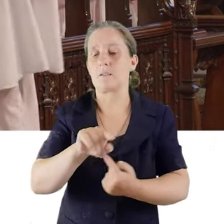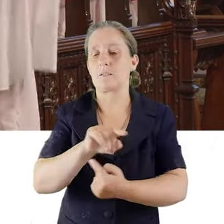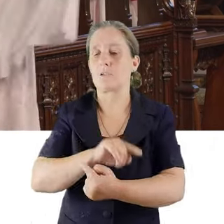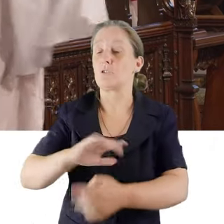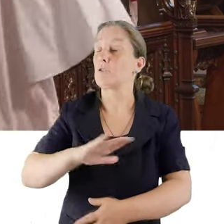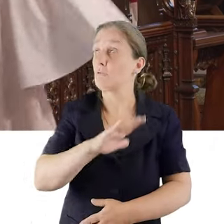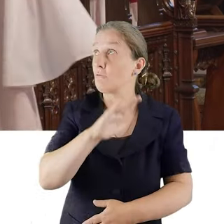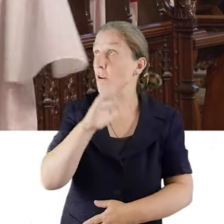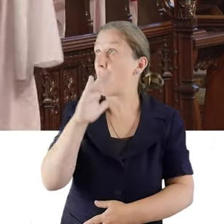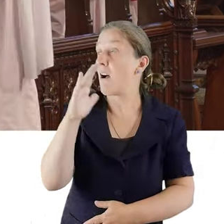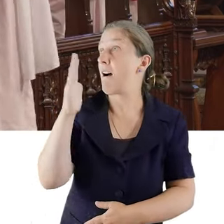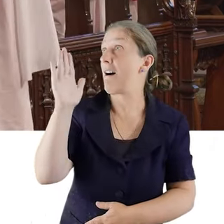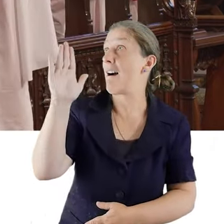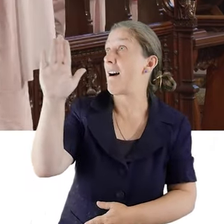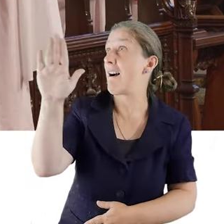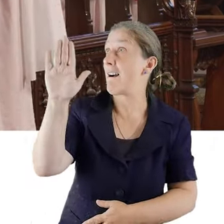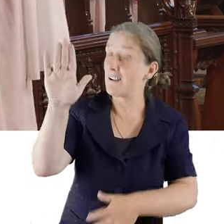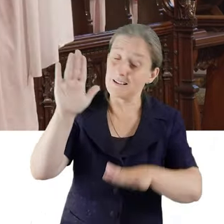upon us.